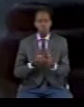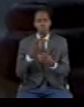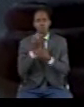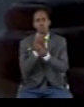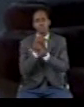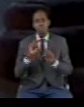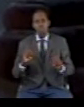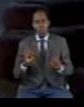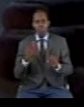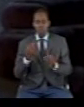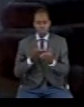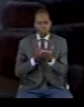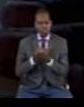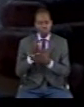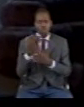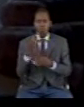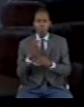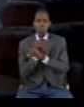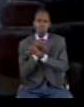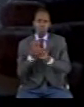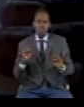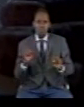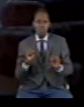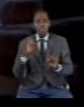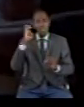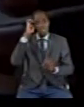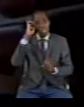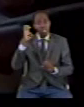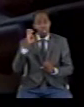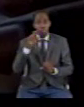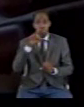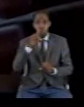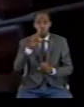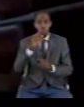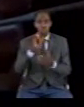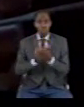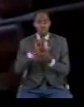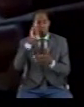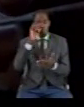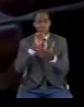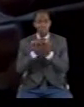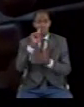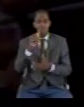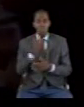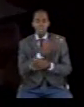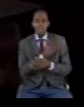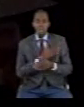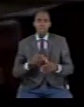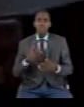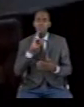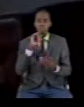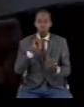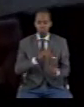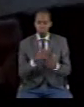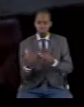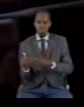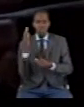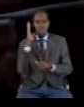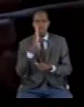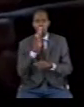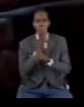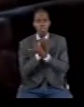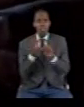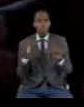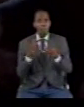salvation, the truth of salvation. He that believeth and is baptized shall be saved,